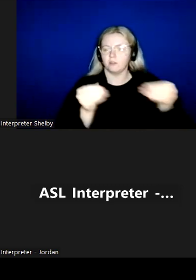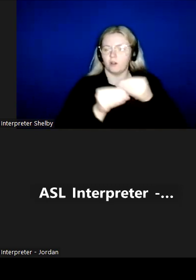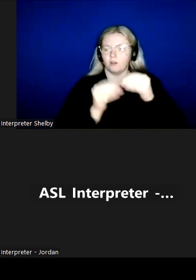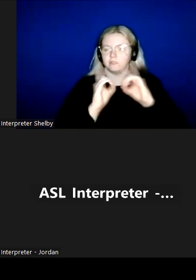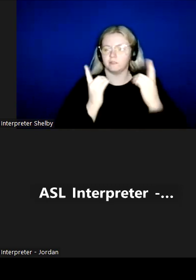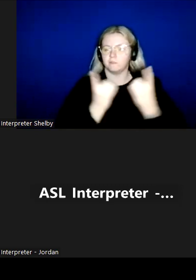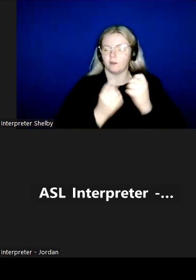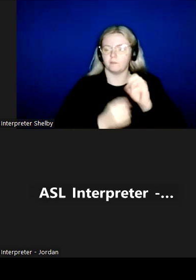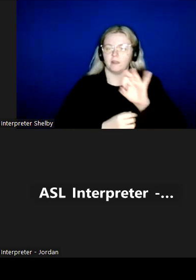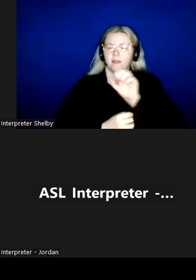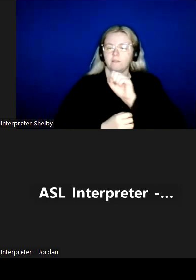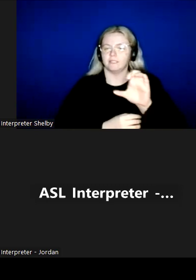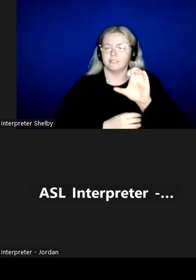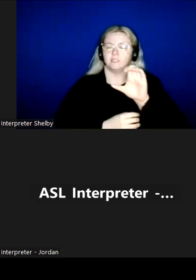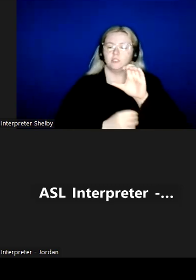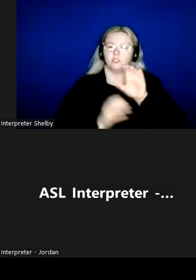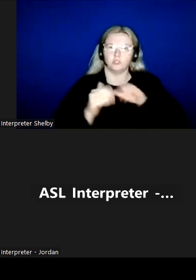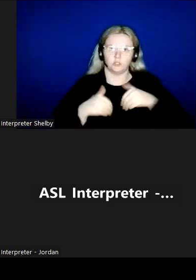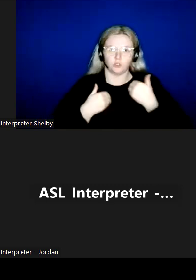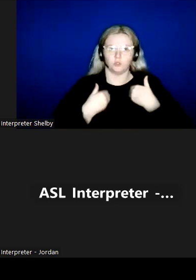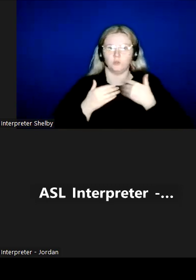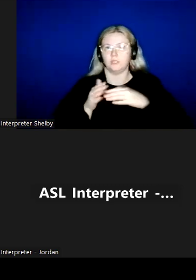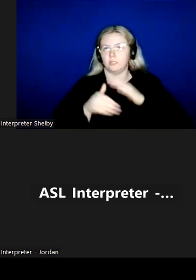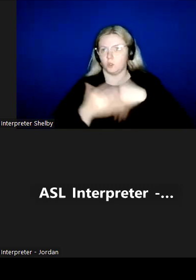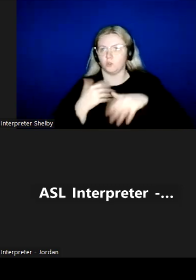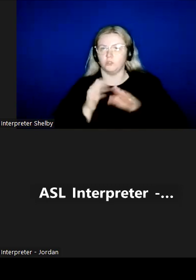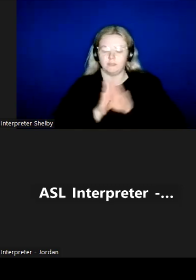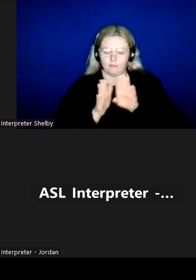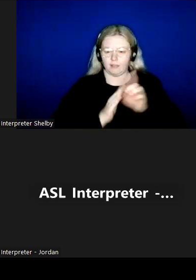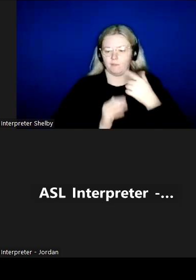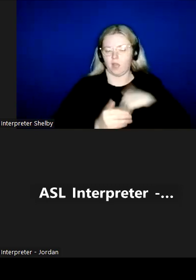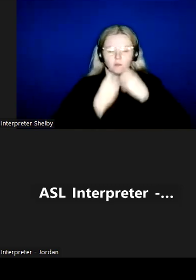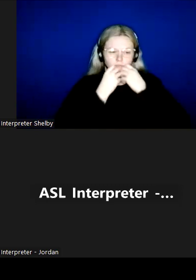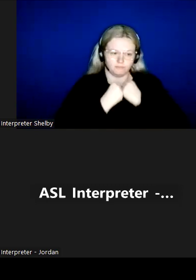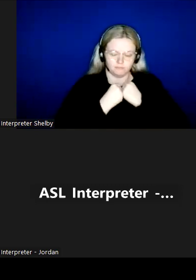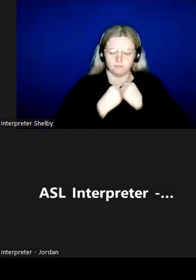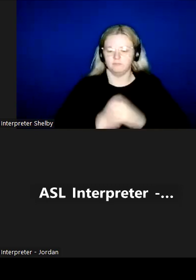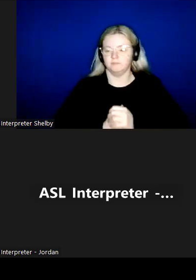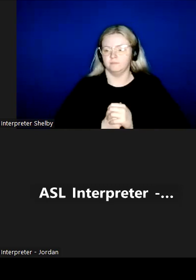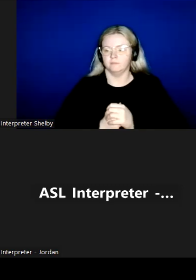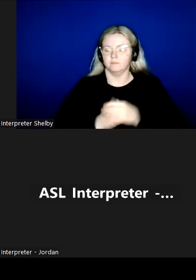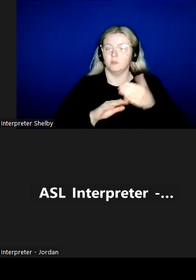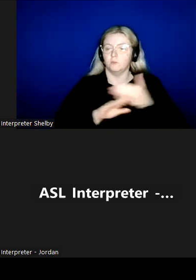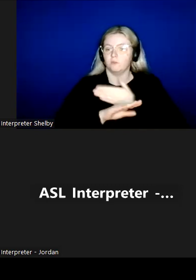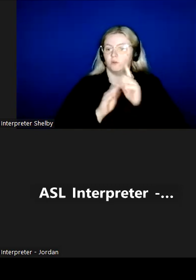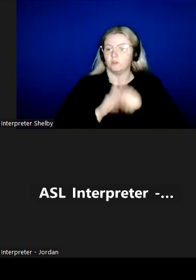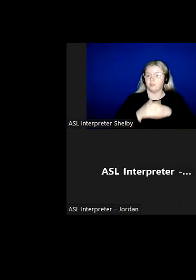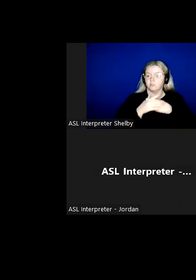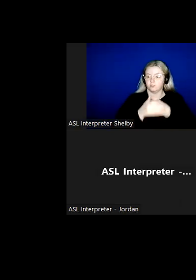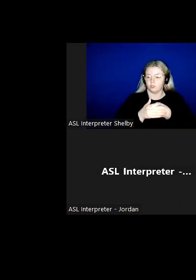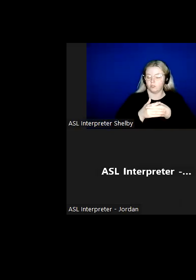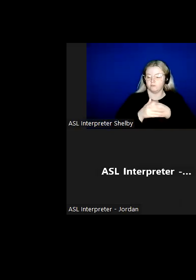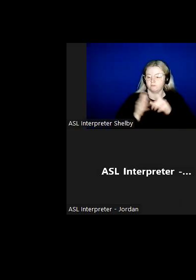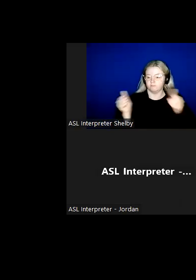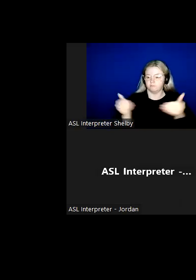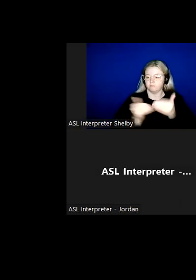Seniors, Youth, and Social Development, to whom we are very grateful. Before I go ahead and introduce